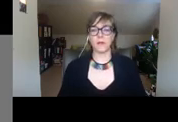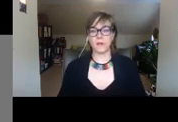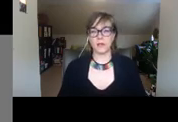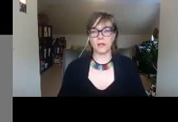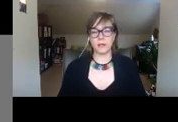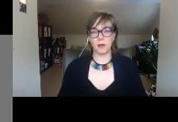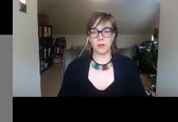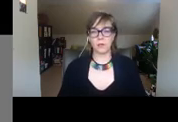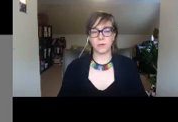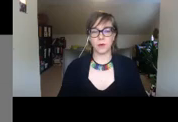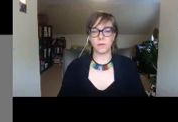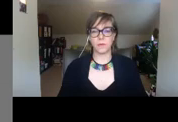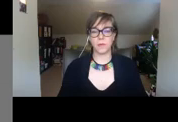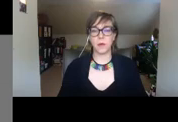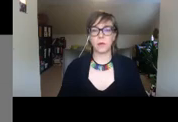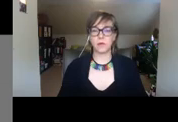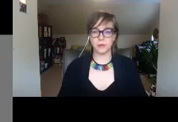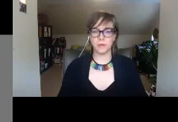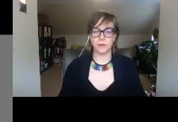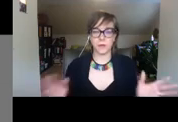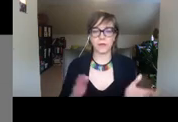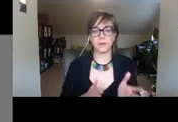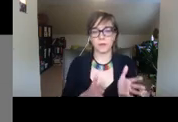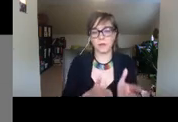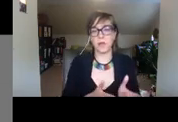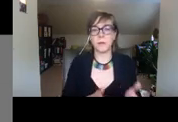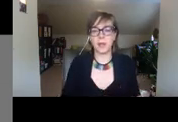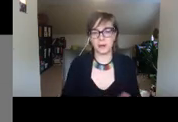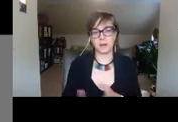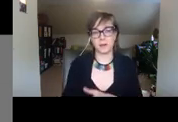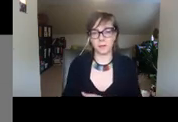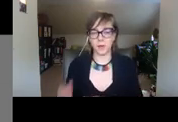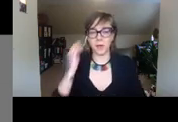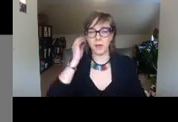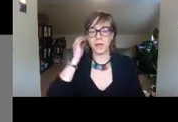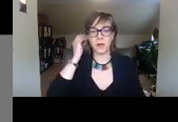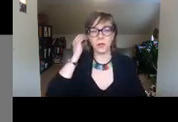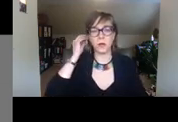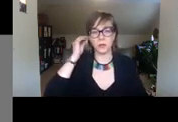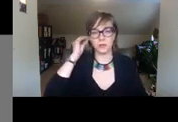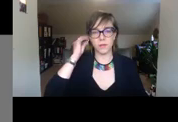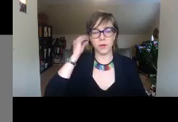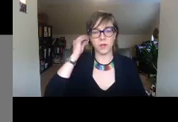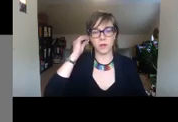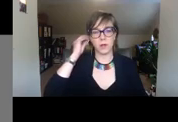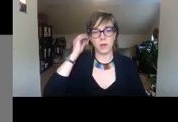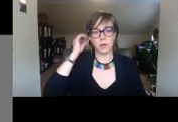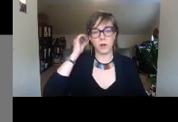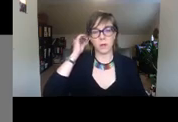and then this idea also from Buddhism, that a difference between pain and suffering, and that a lot of our